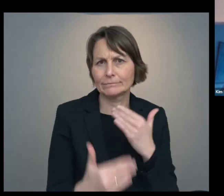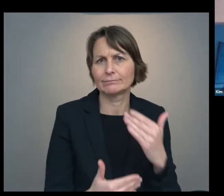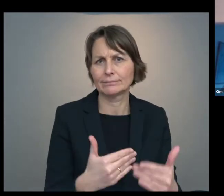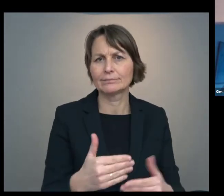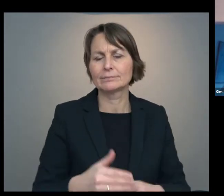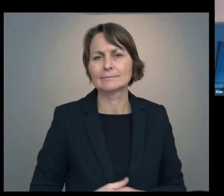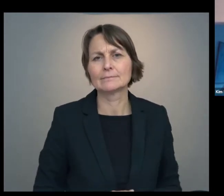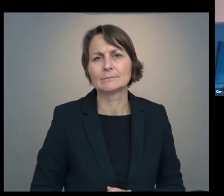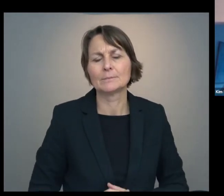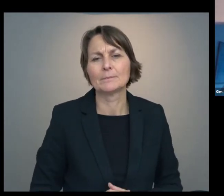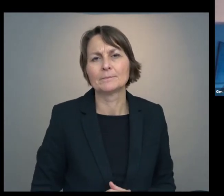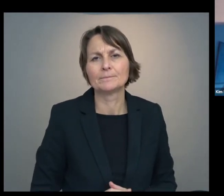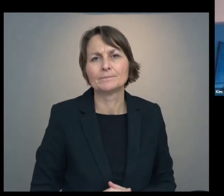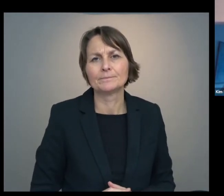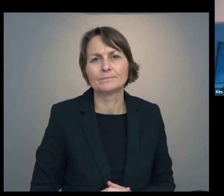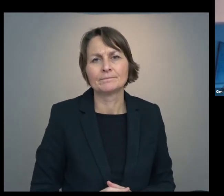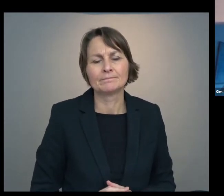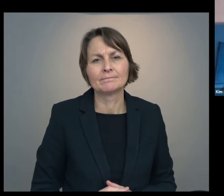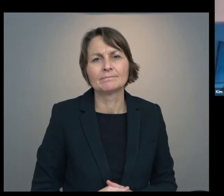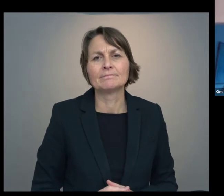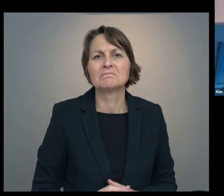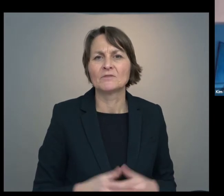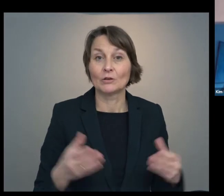And we need to get our head around that, and